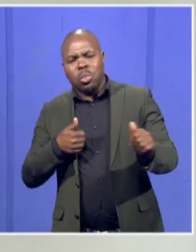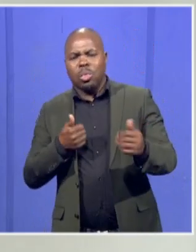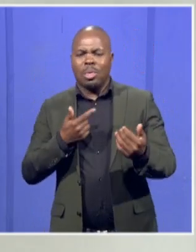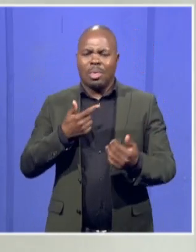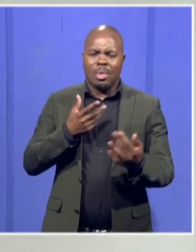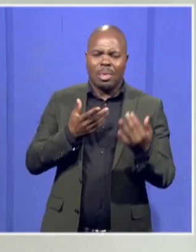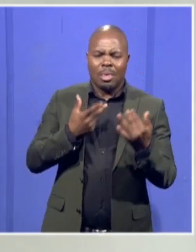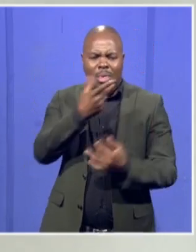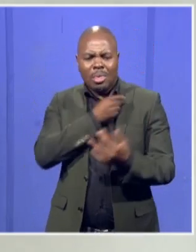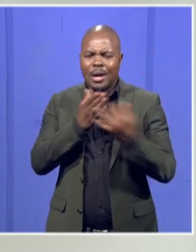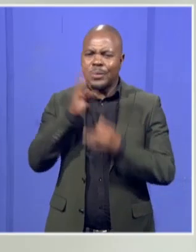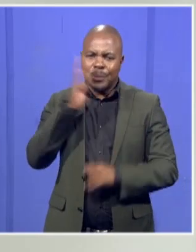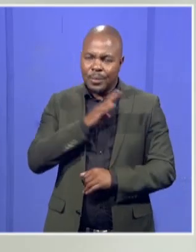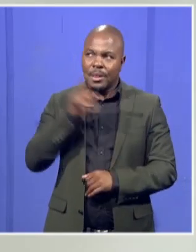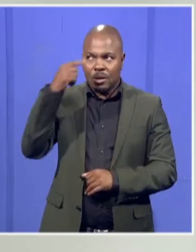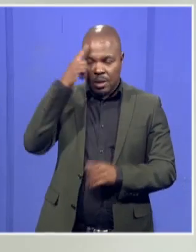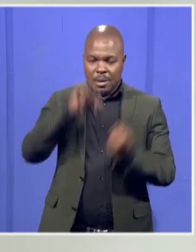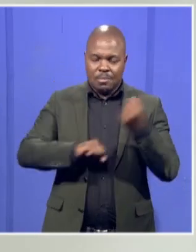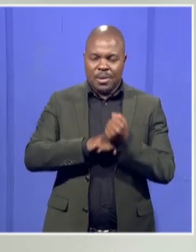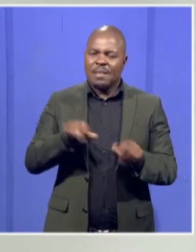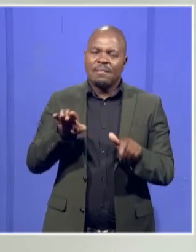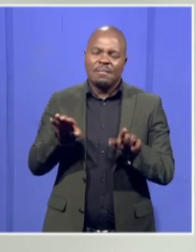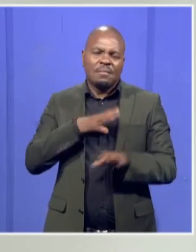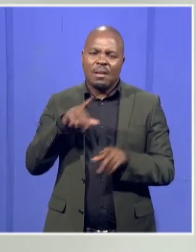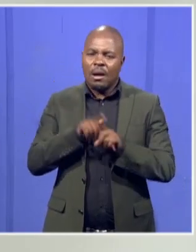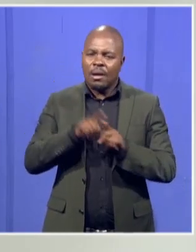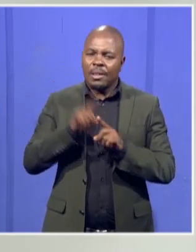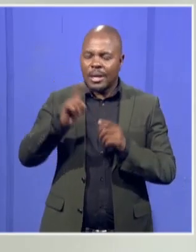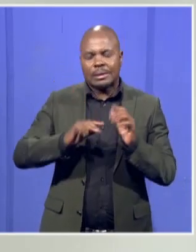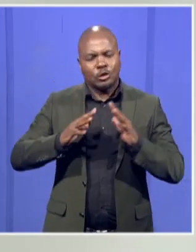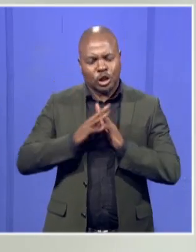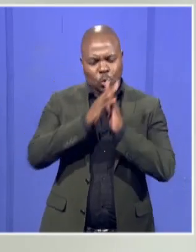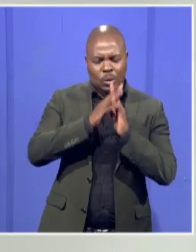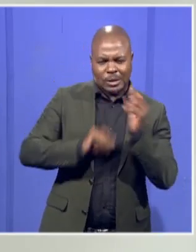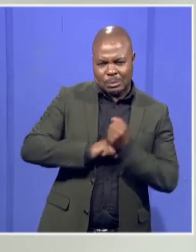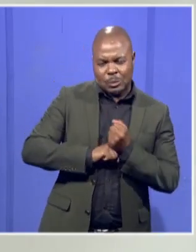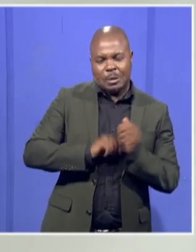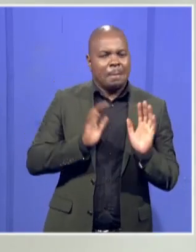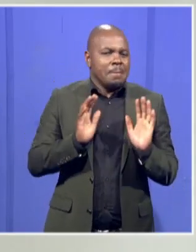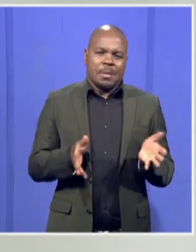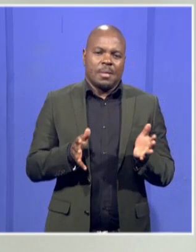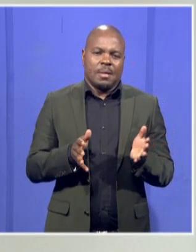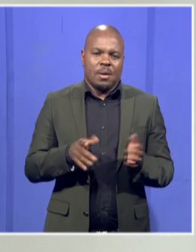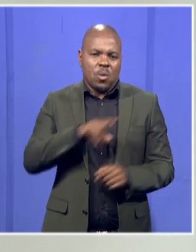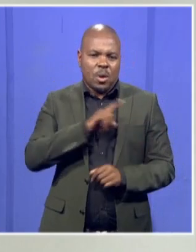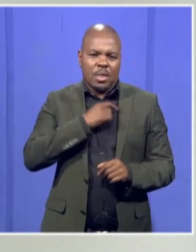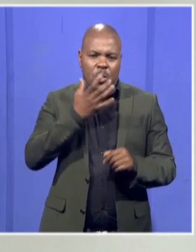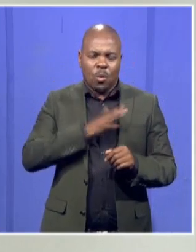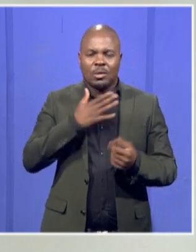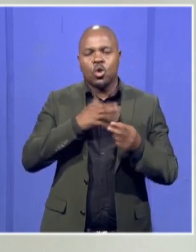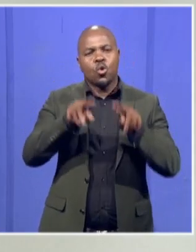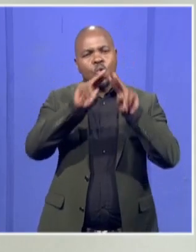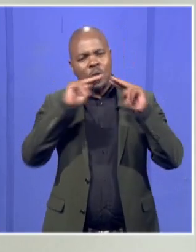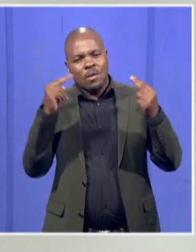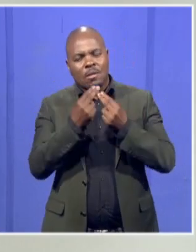So I think it's just a morality issue, a solidarity issue to strengthen this issue of a universal health care for